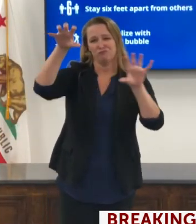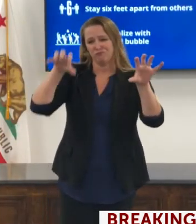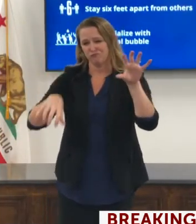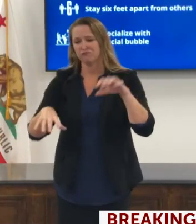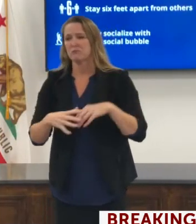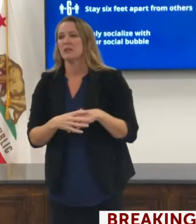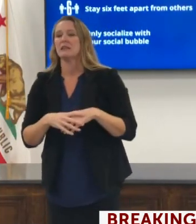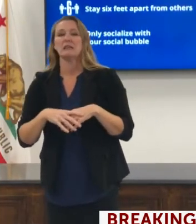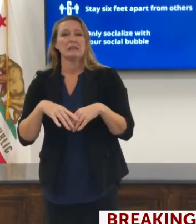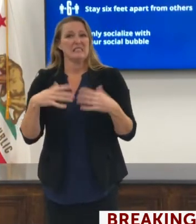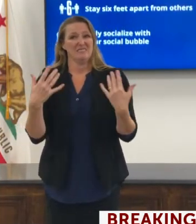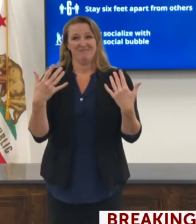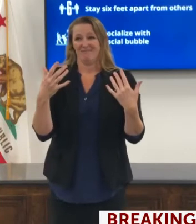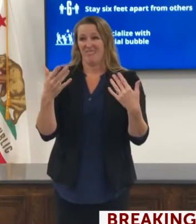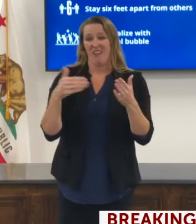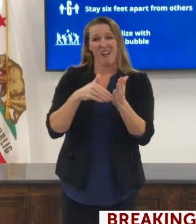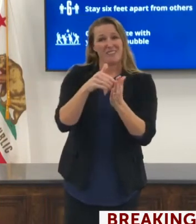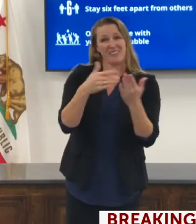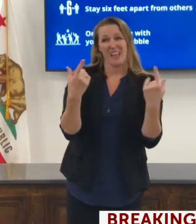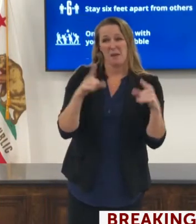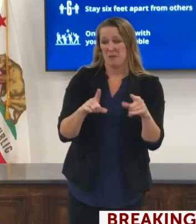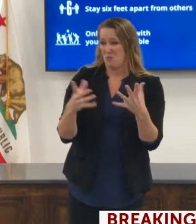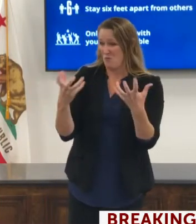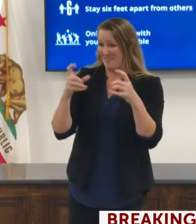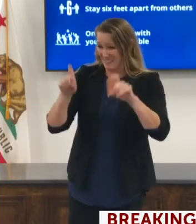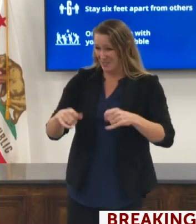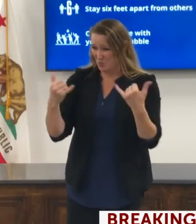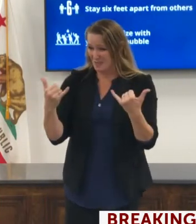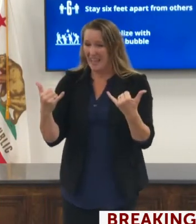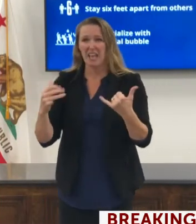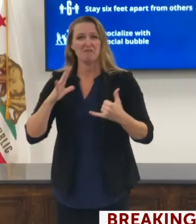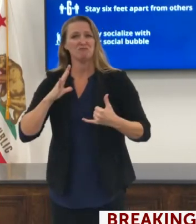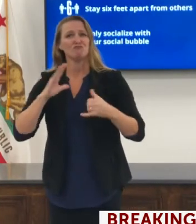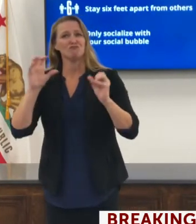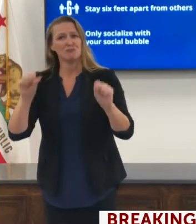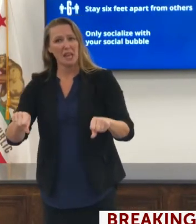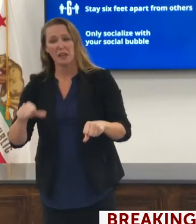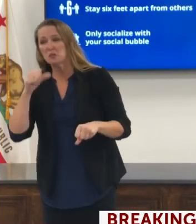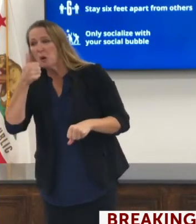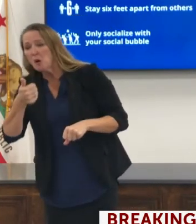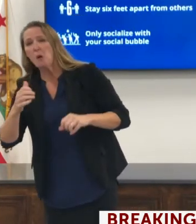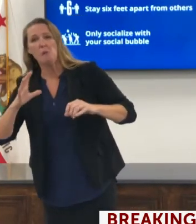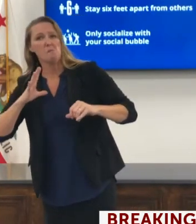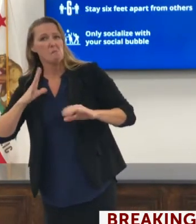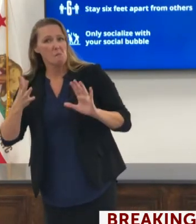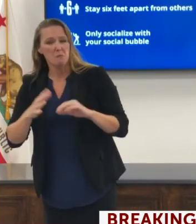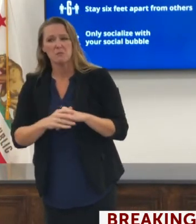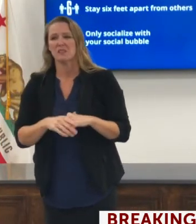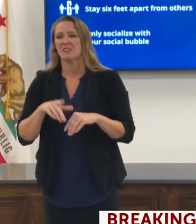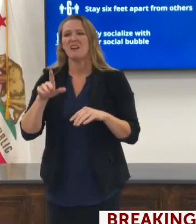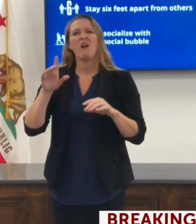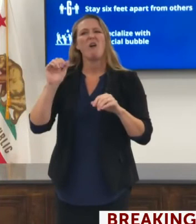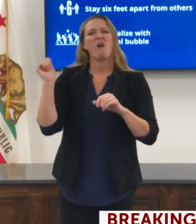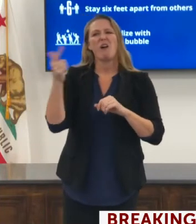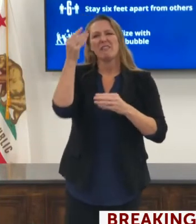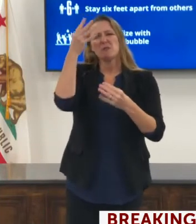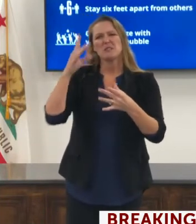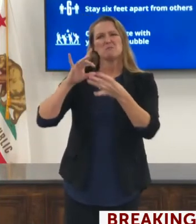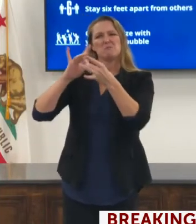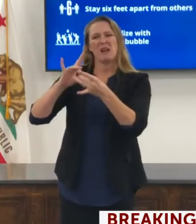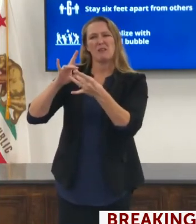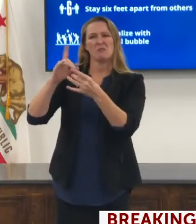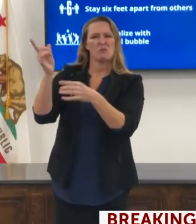Same and next day appointments are often available. You can get all the details about times, dates, and locations